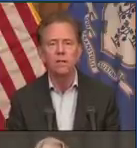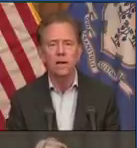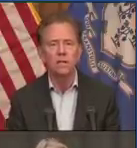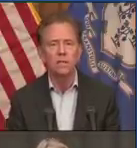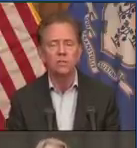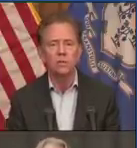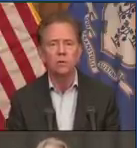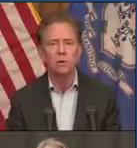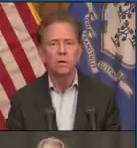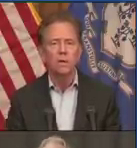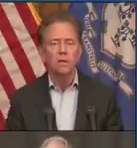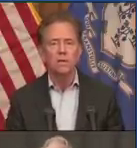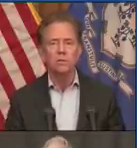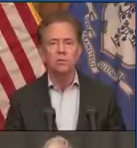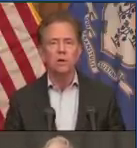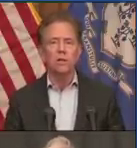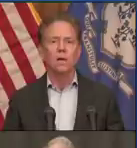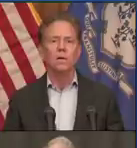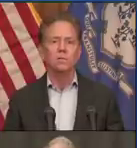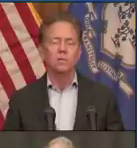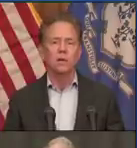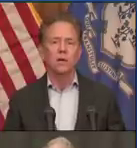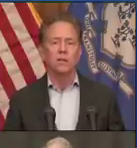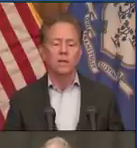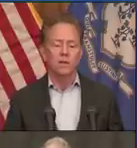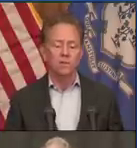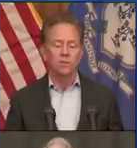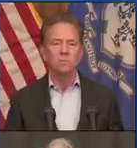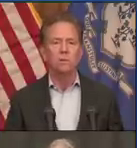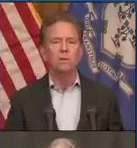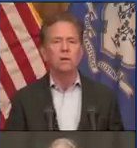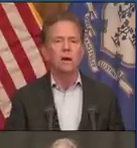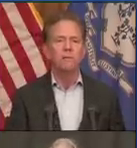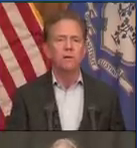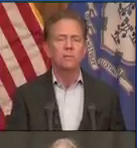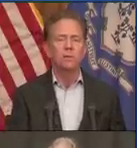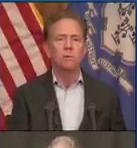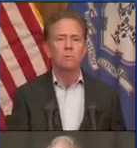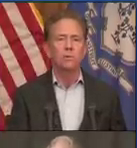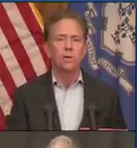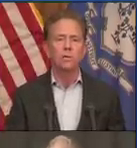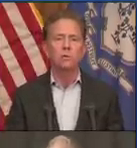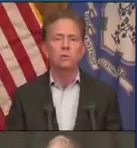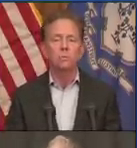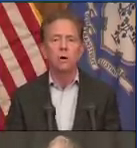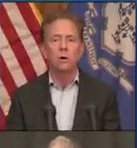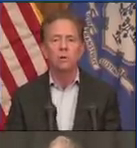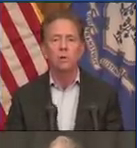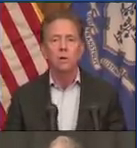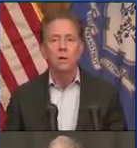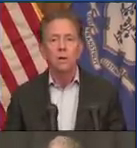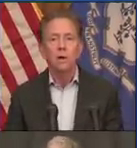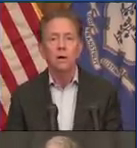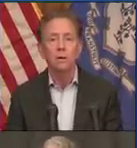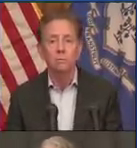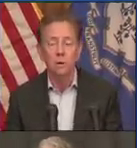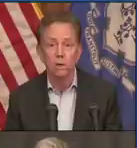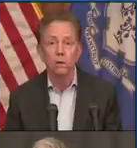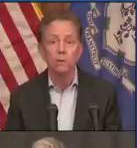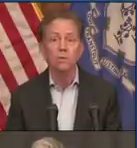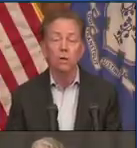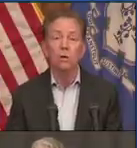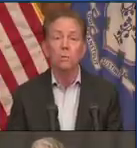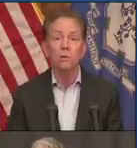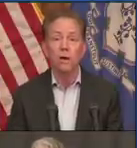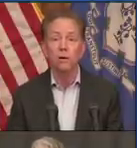of fatalities. So these are trend lines that I think give us some confidence that what we're trying to do tomorrow with